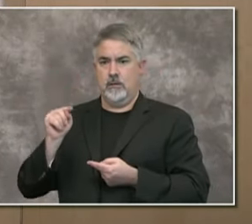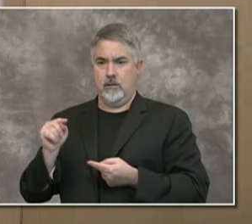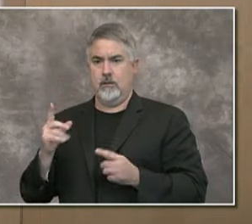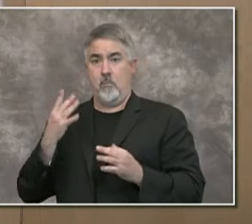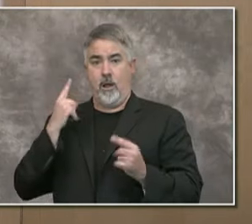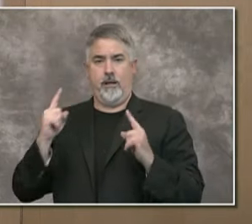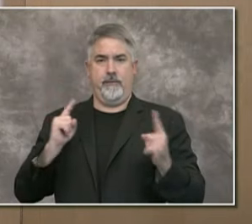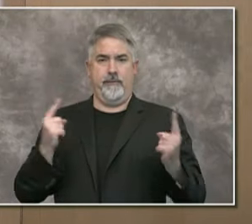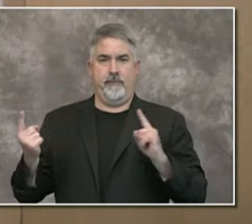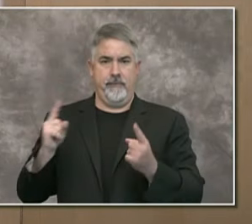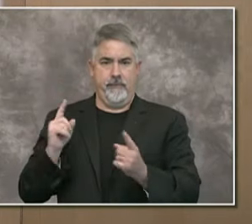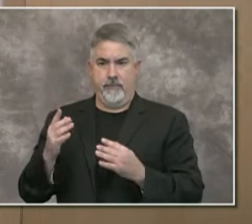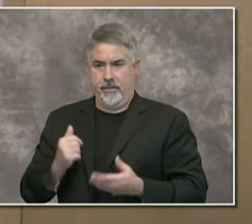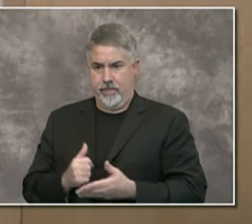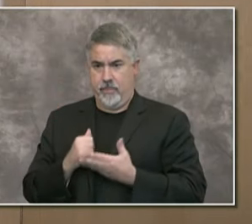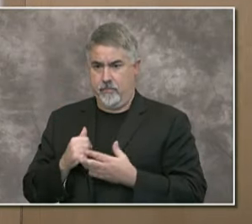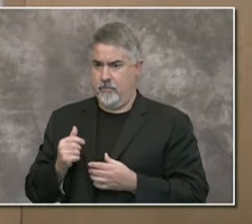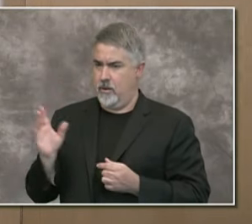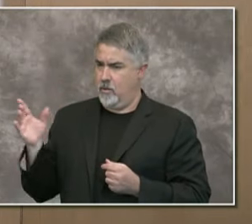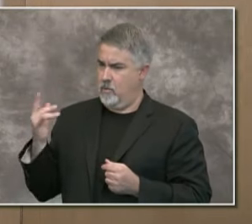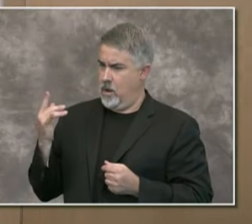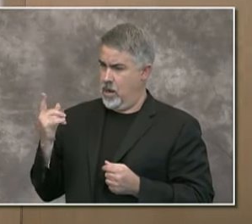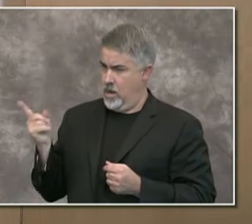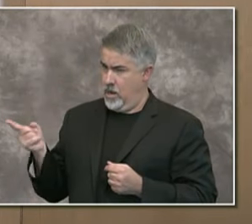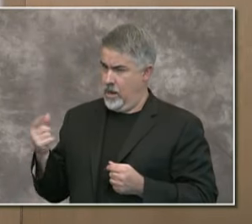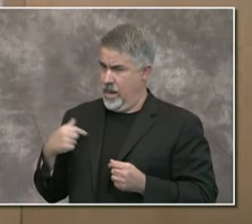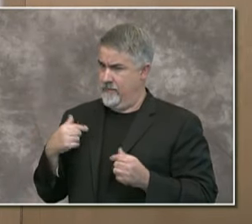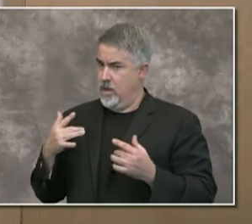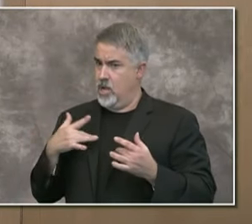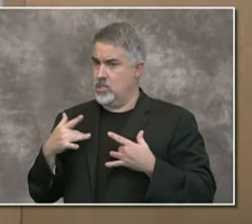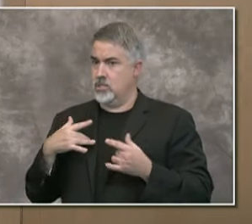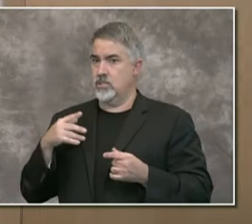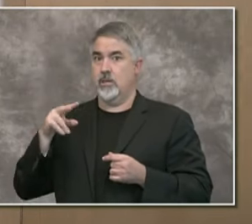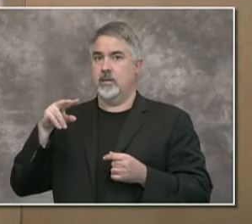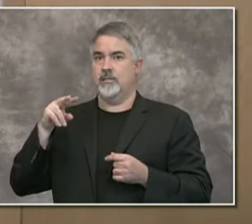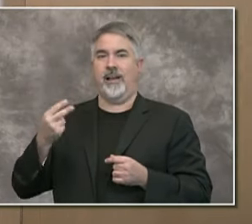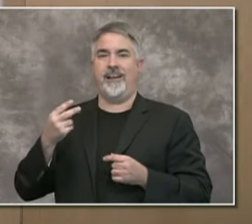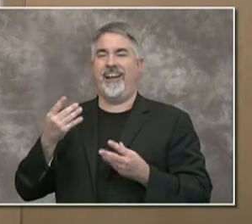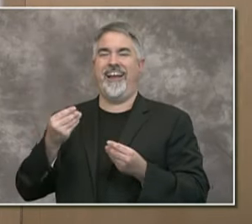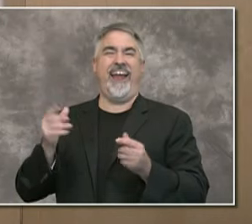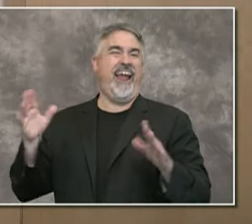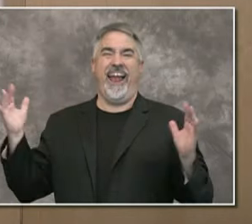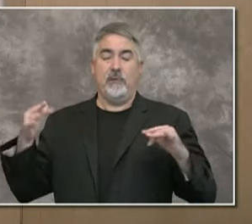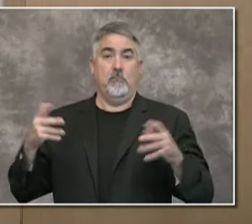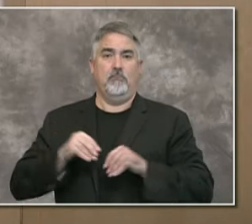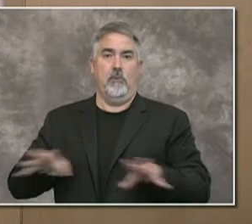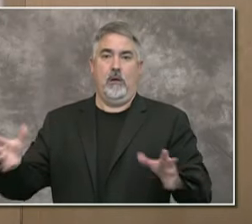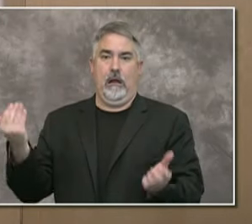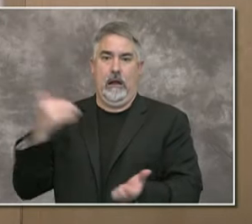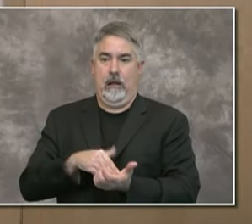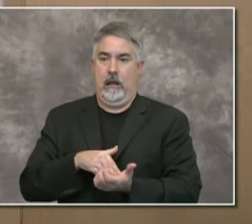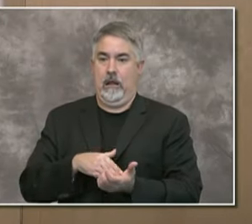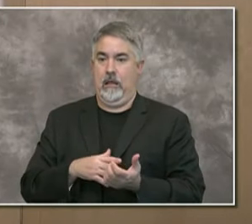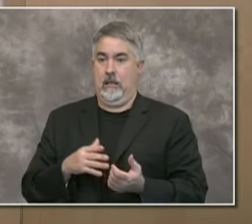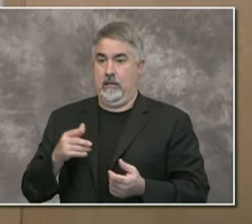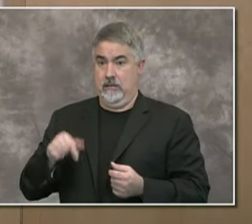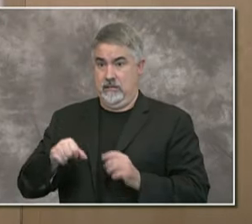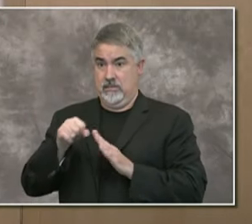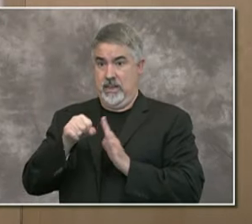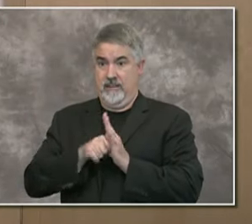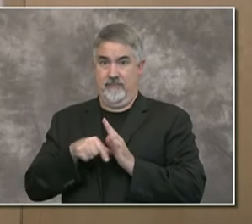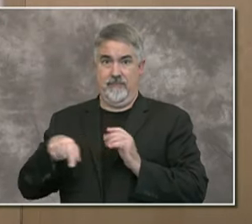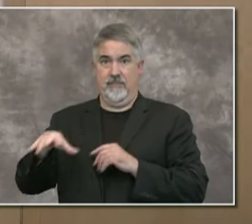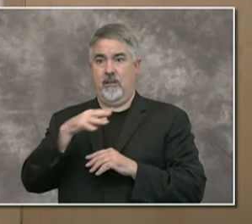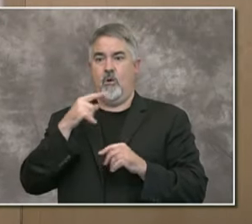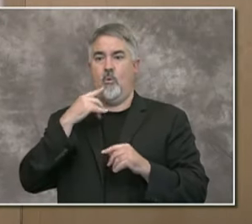reason for concern of a second wave of illness in San Diego and across the state from travelers or other states that have experienced more exposure